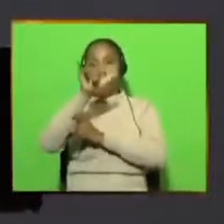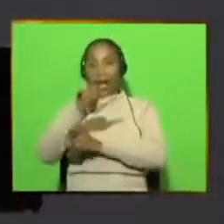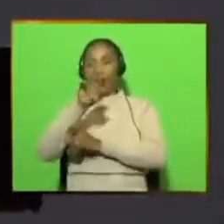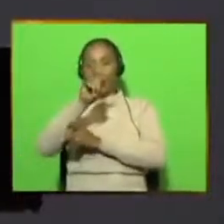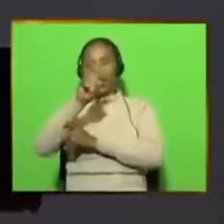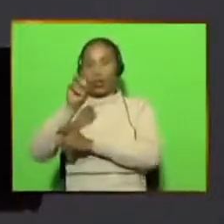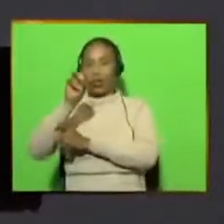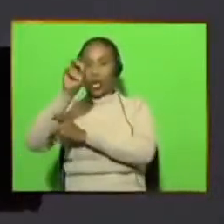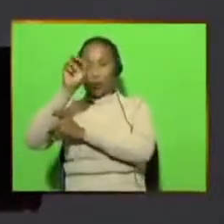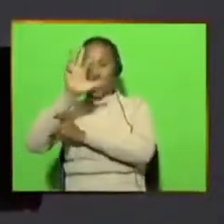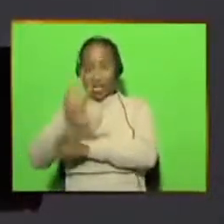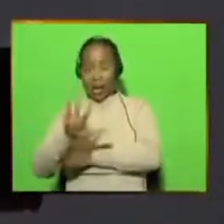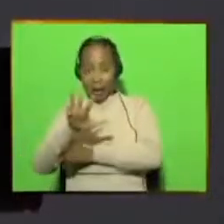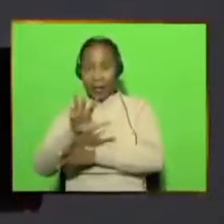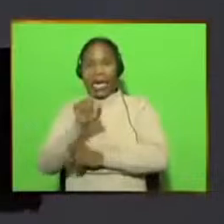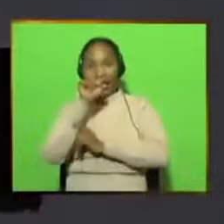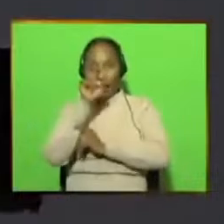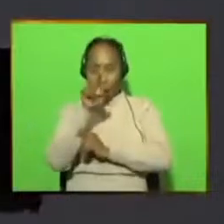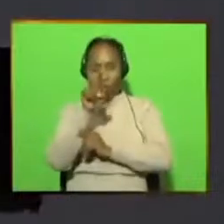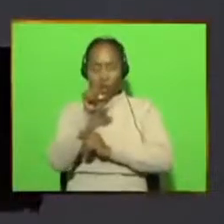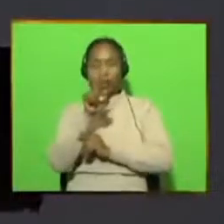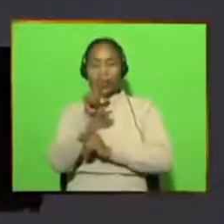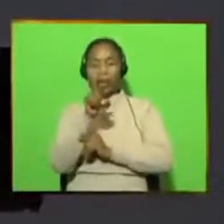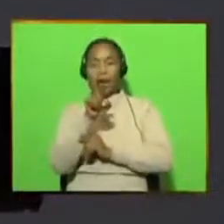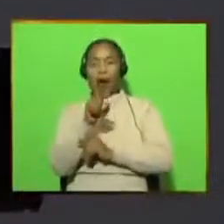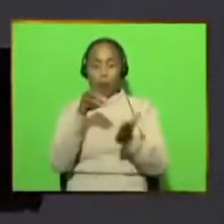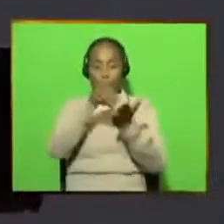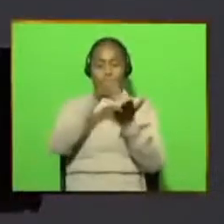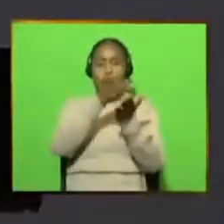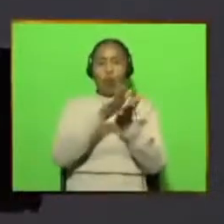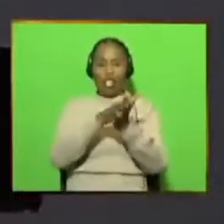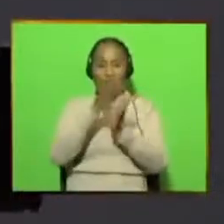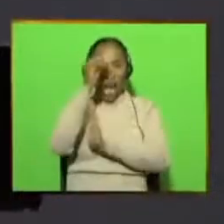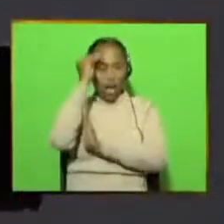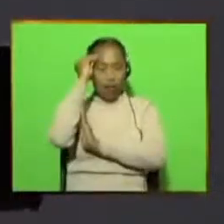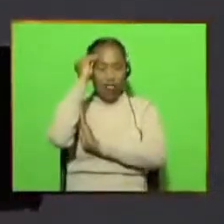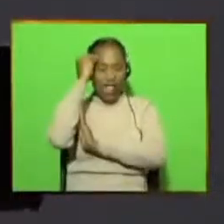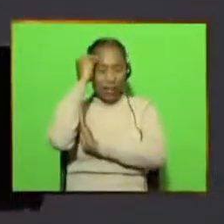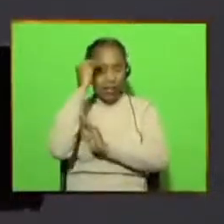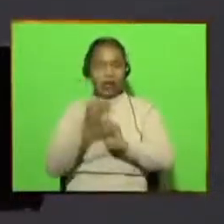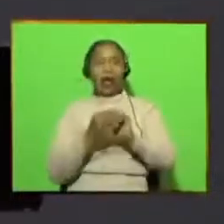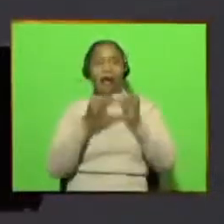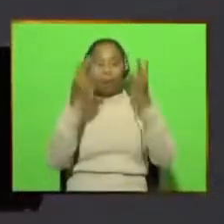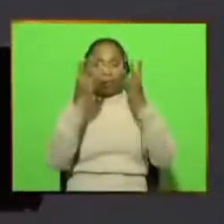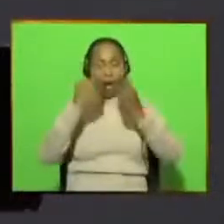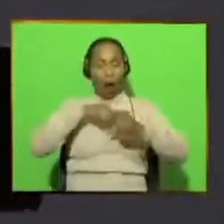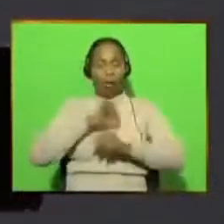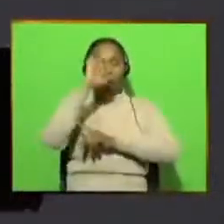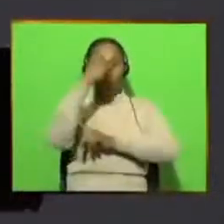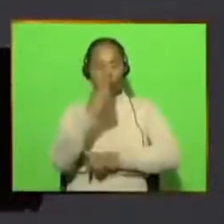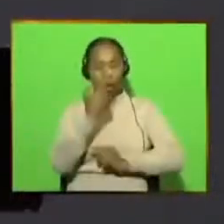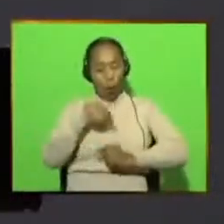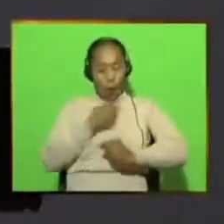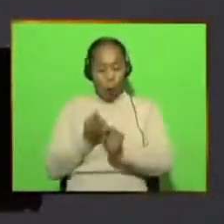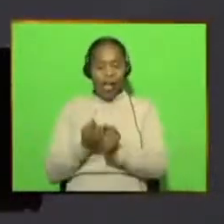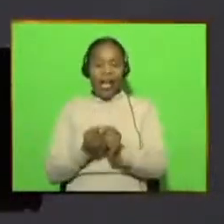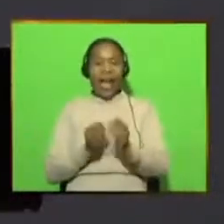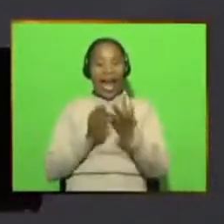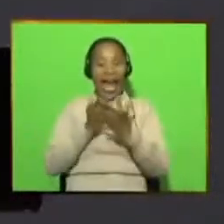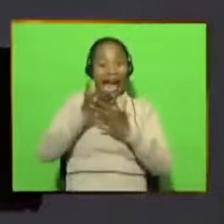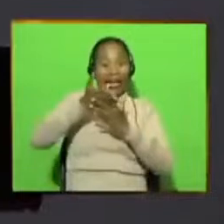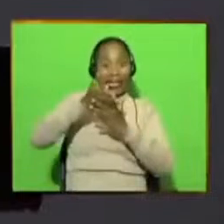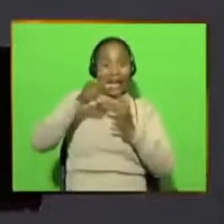interest of our country. We enter the GNU With an open mind